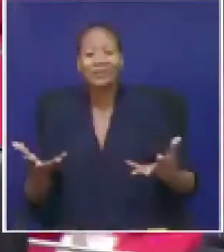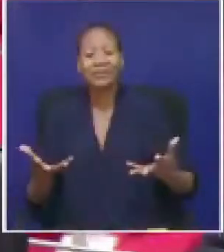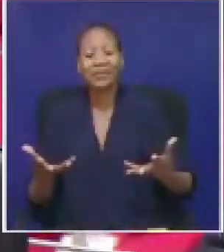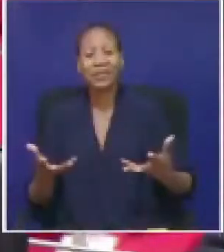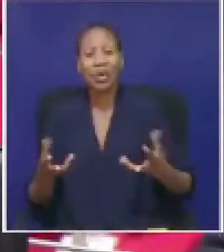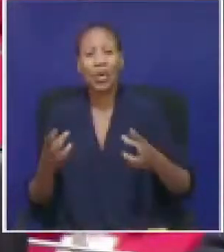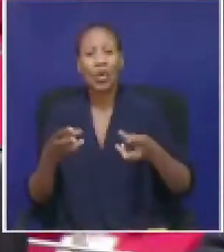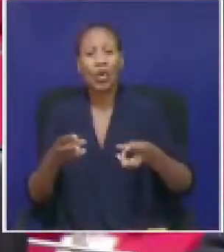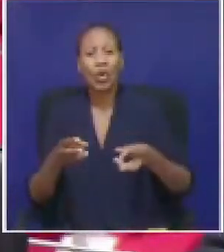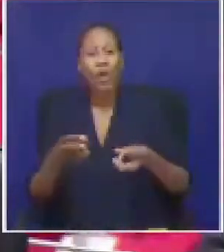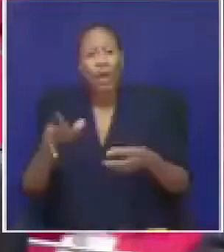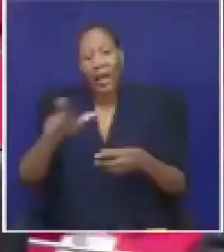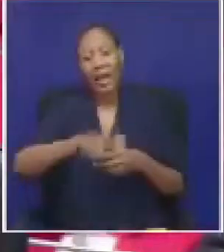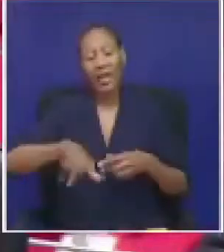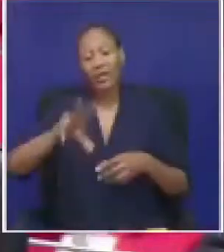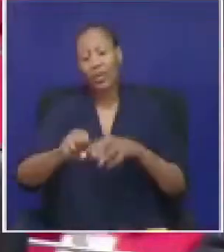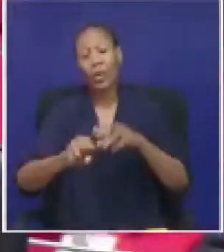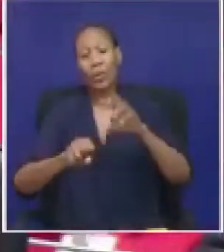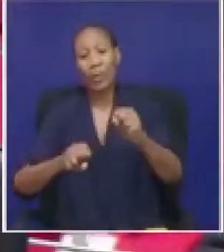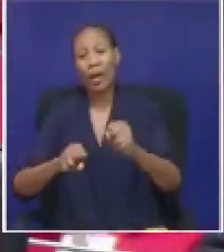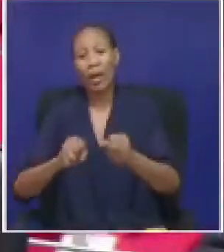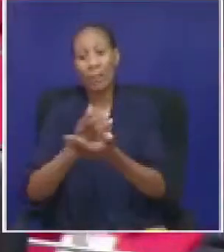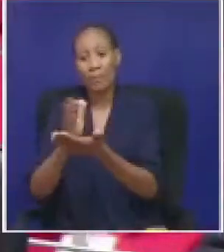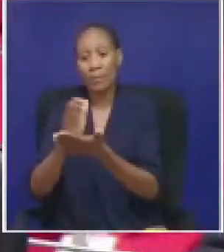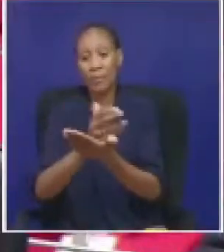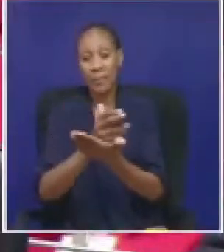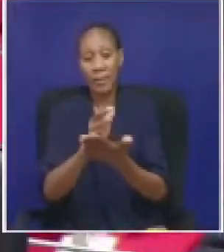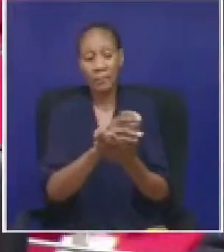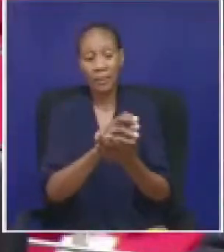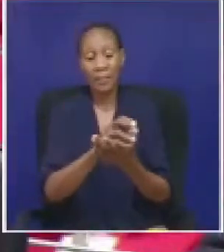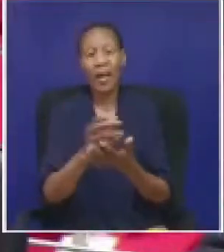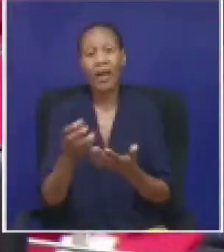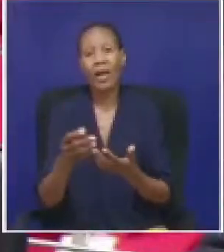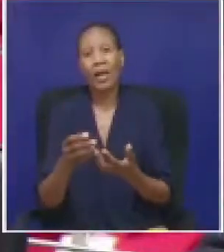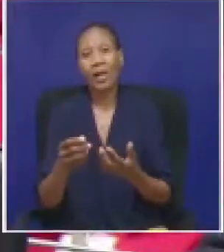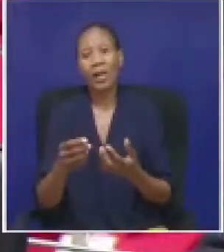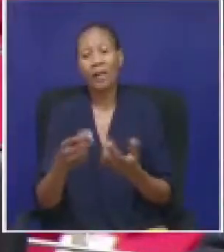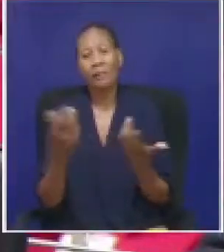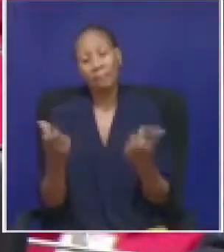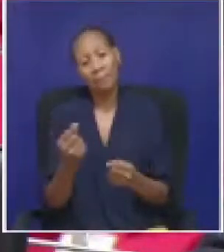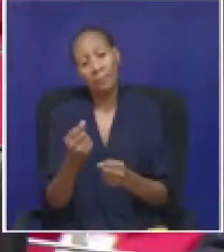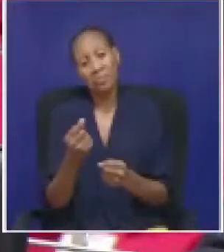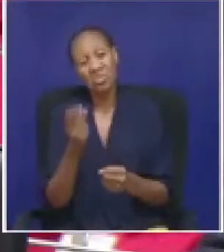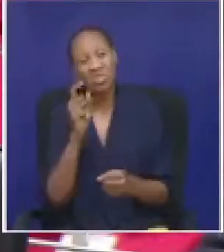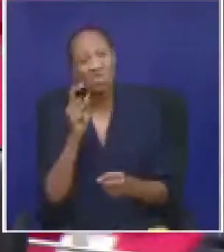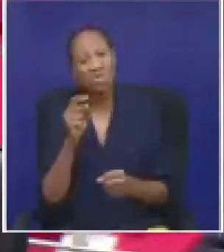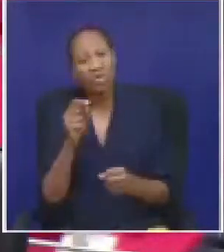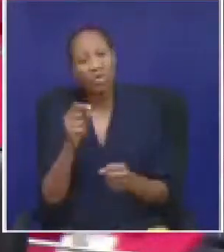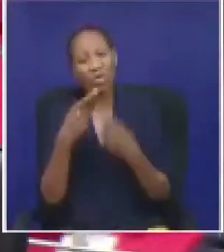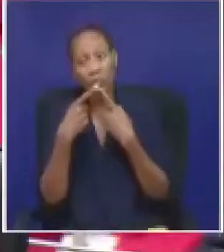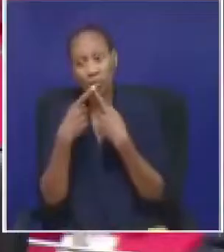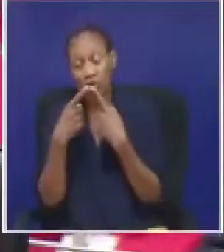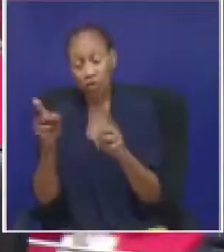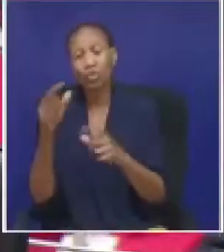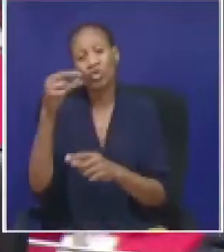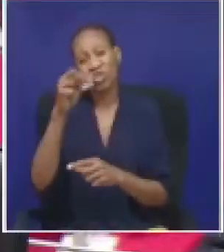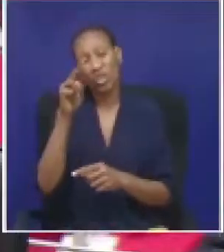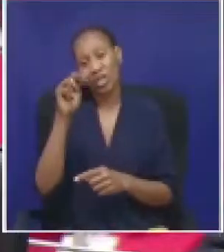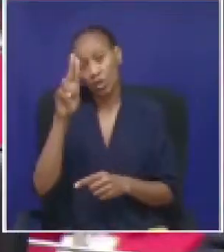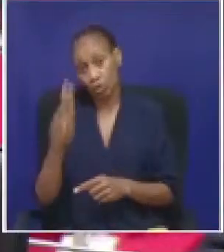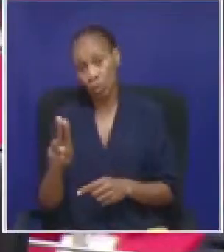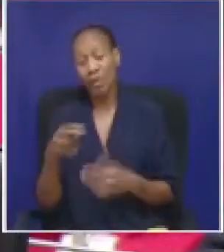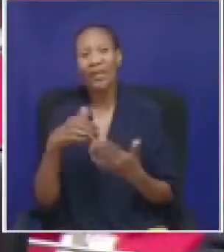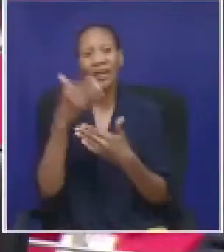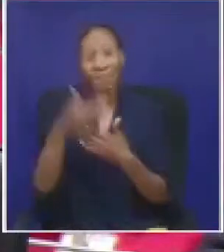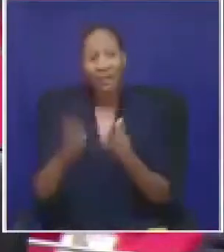compensation within the GNU and canvass and take a position and come and present the new bill here in